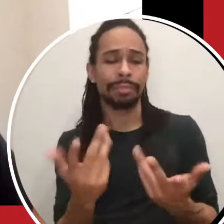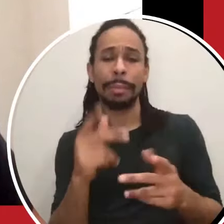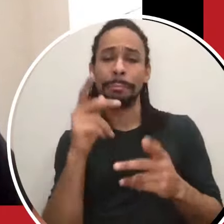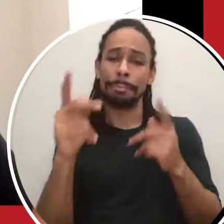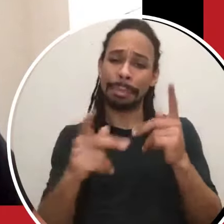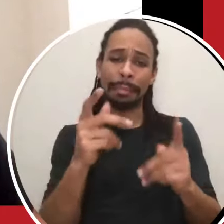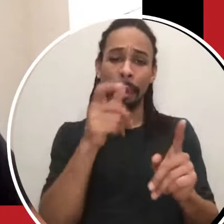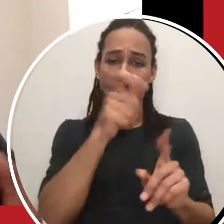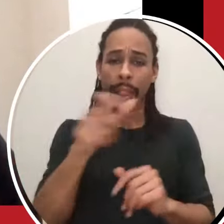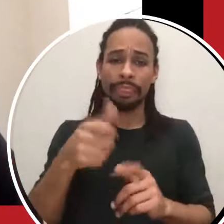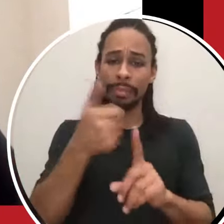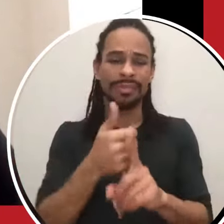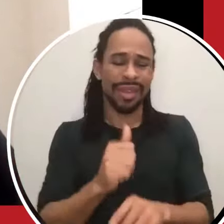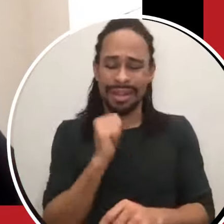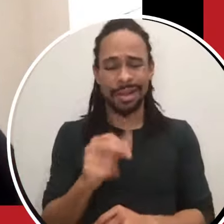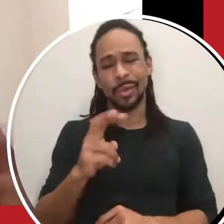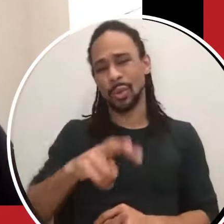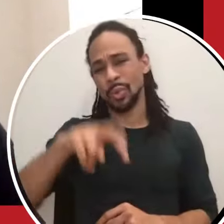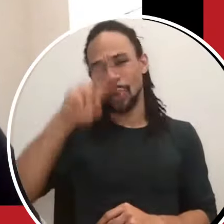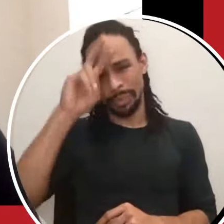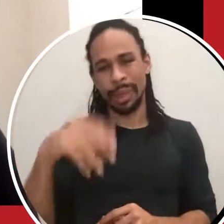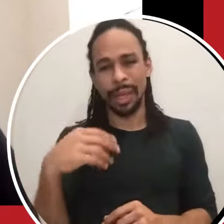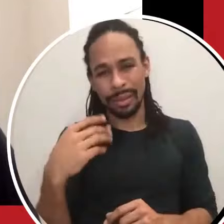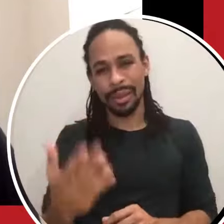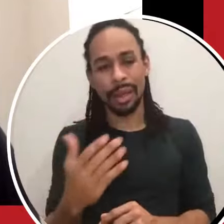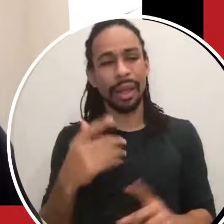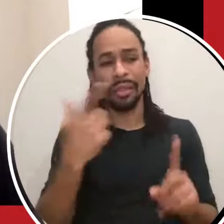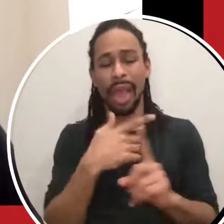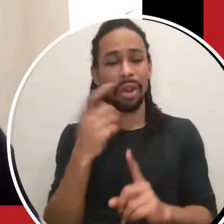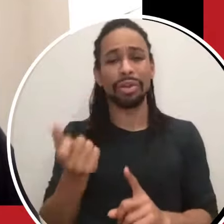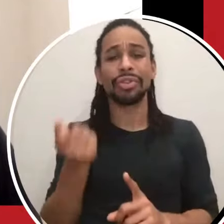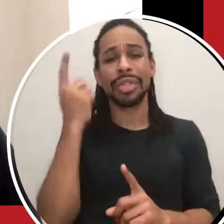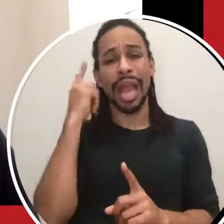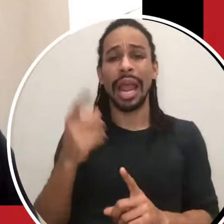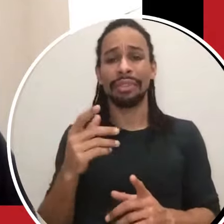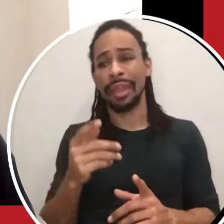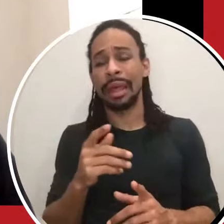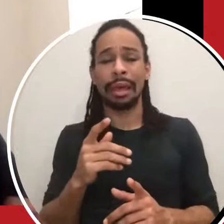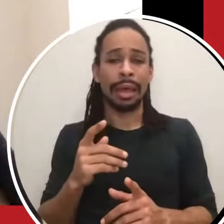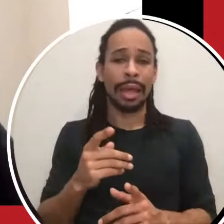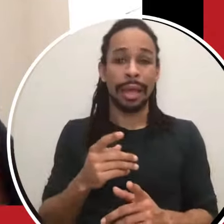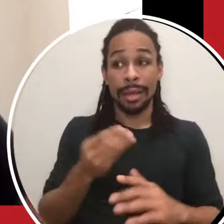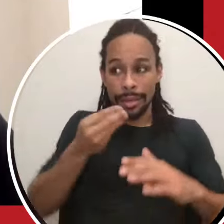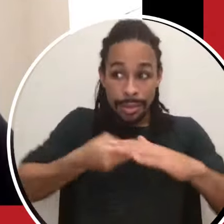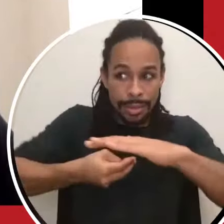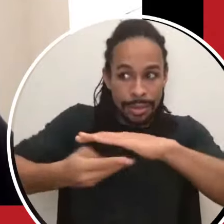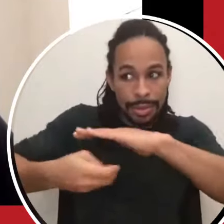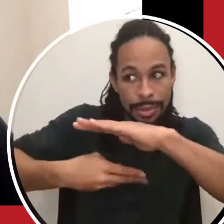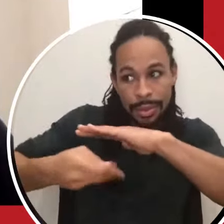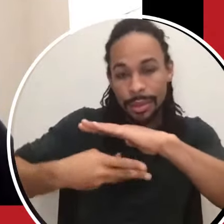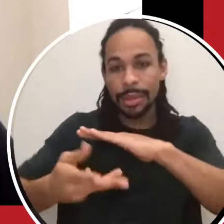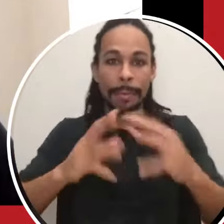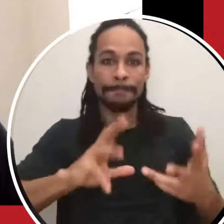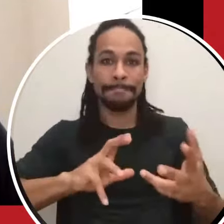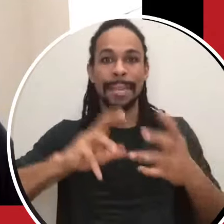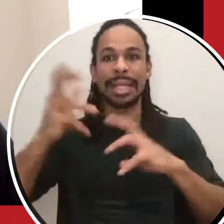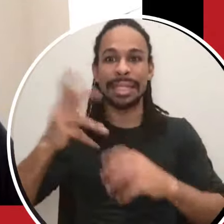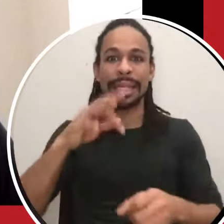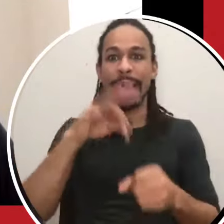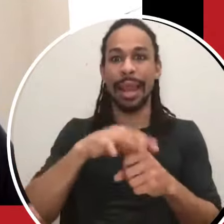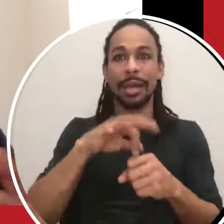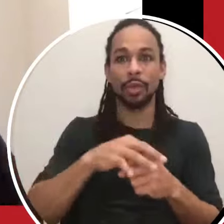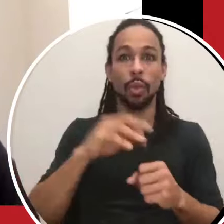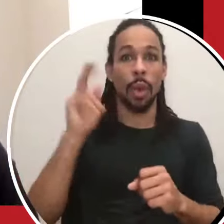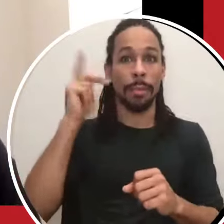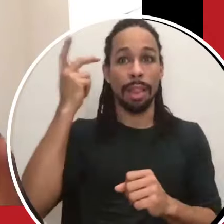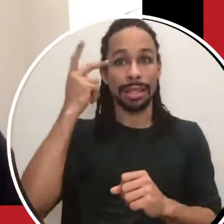understand the nuances of the messiness of electoral politics, right? Many of them don't see themselves in the work